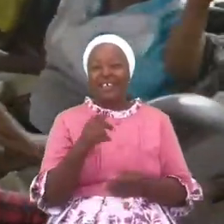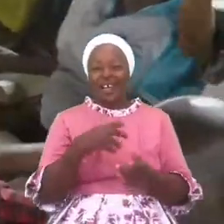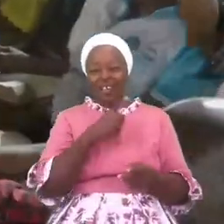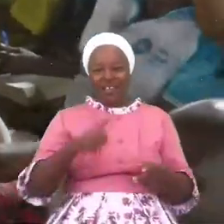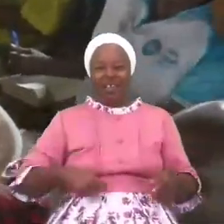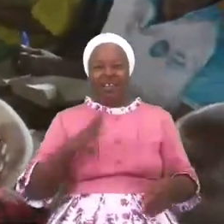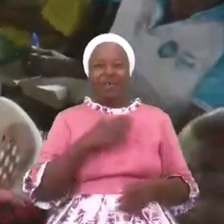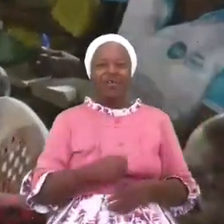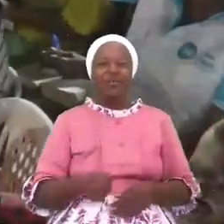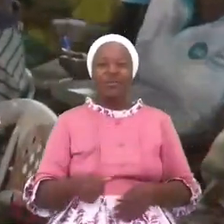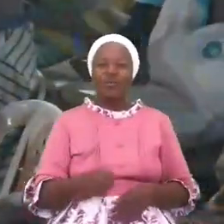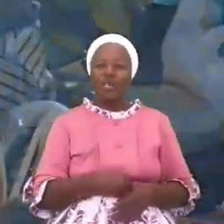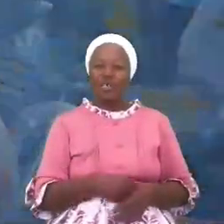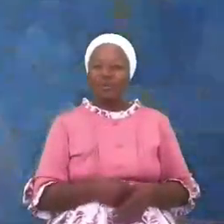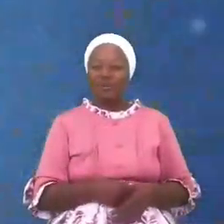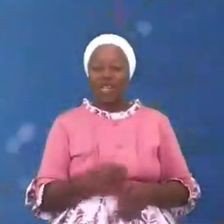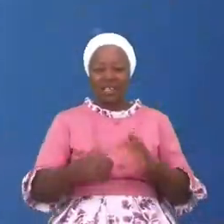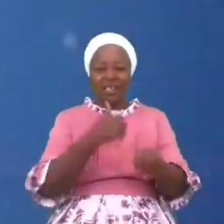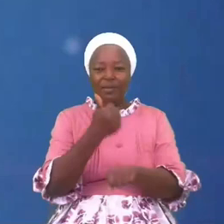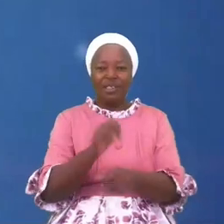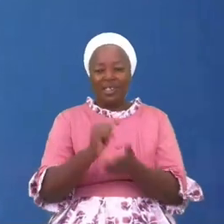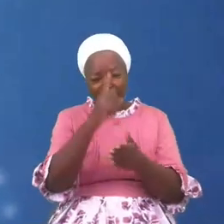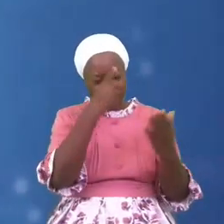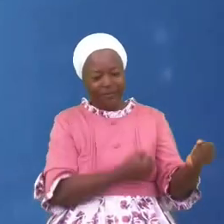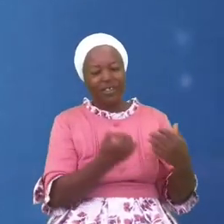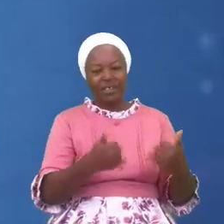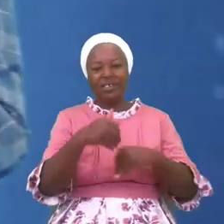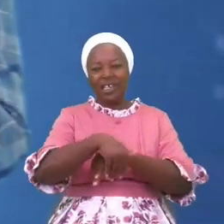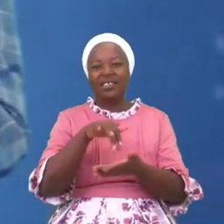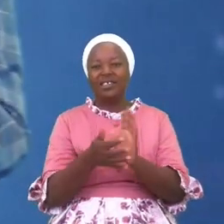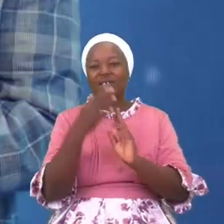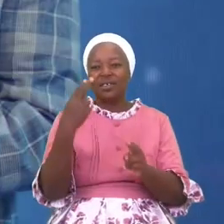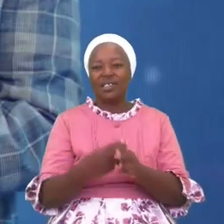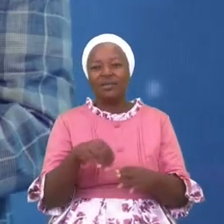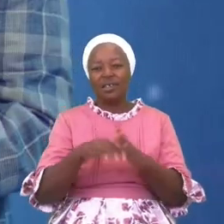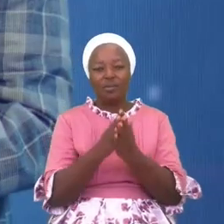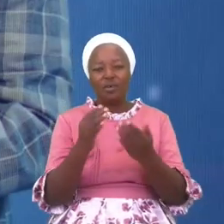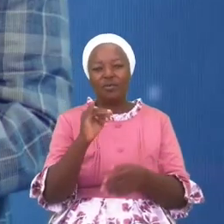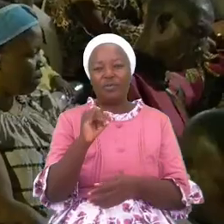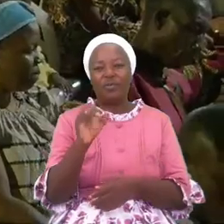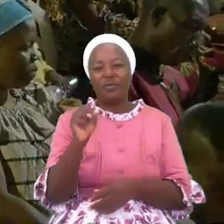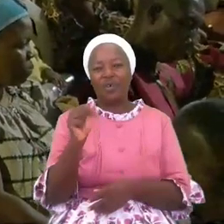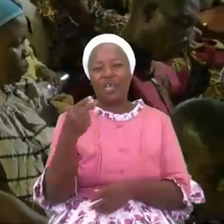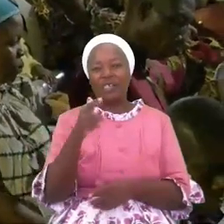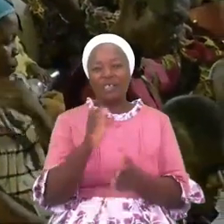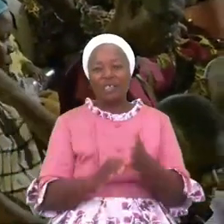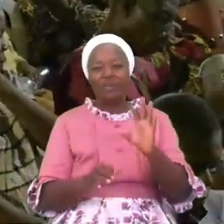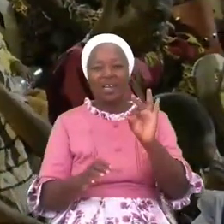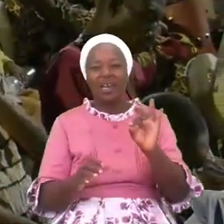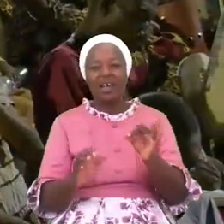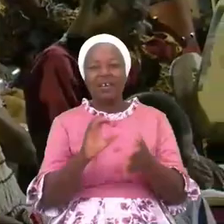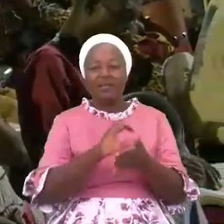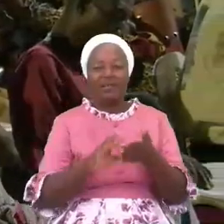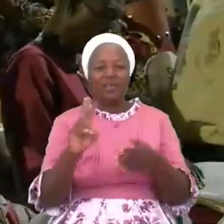Jesus' name. Isaiah chapter 9, I'm reading from verse 2. Isaiah chapter